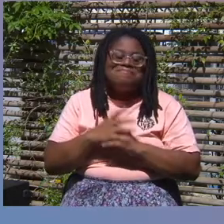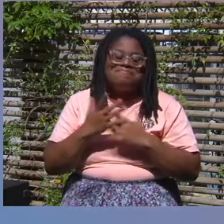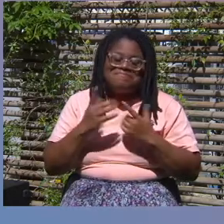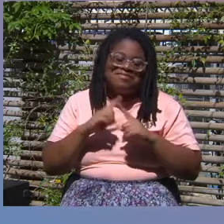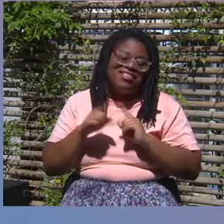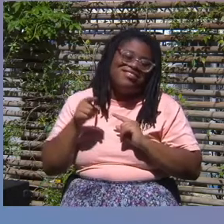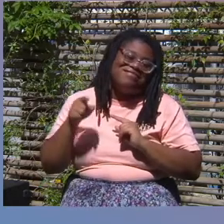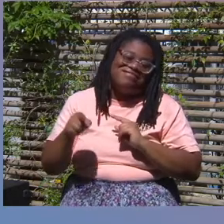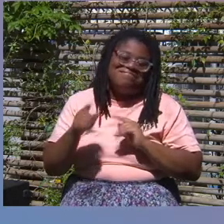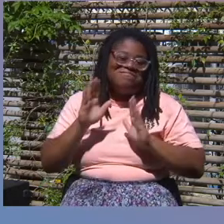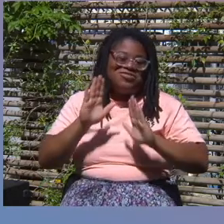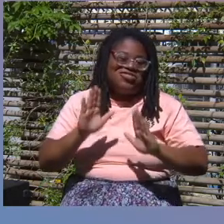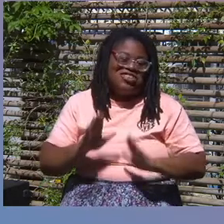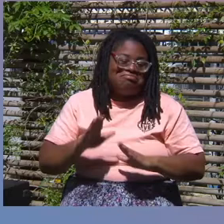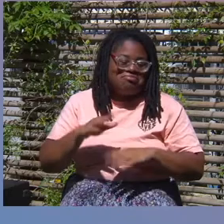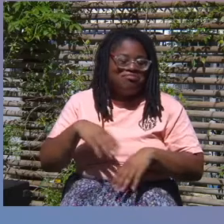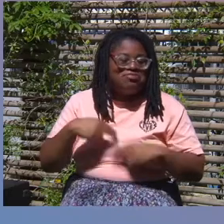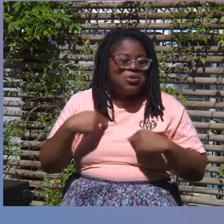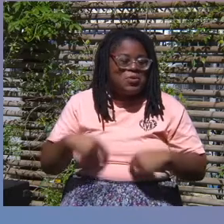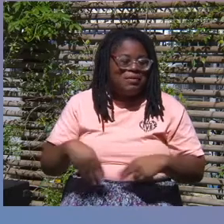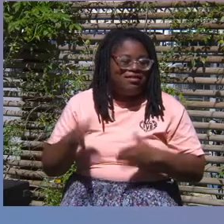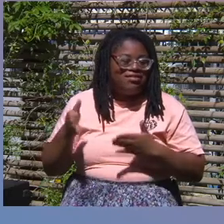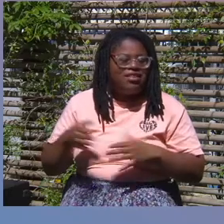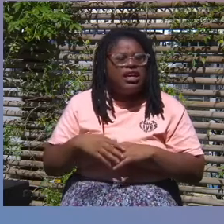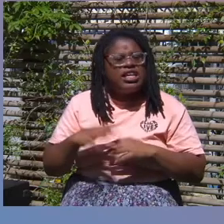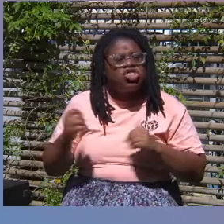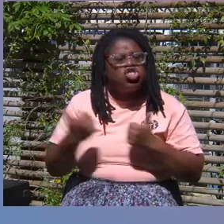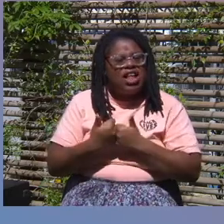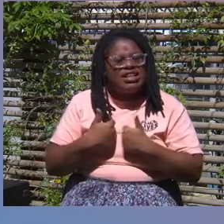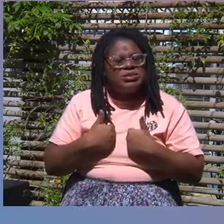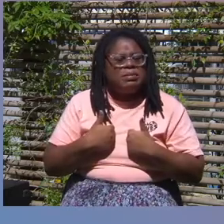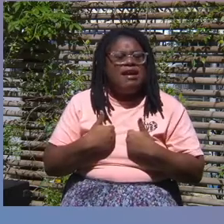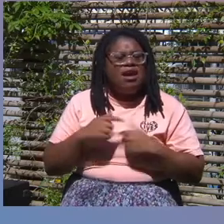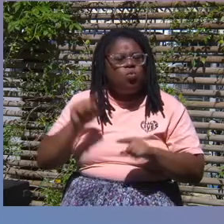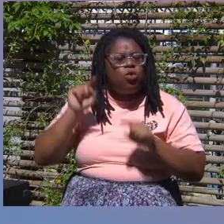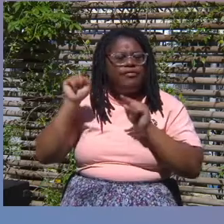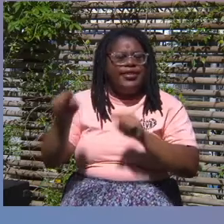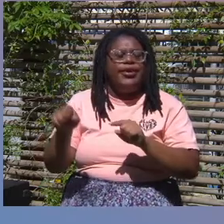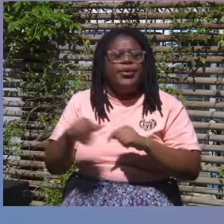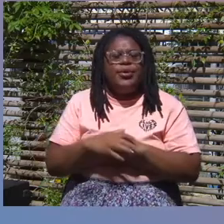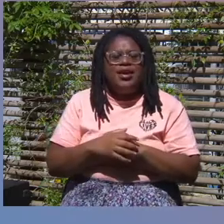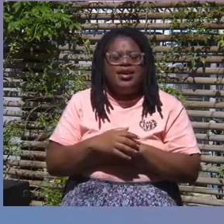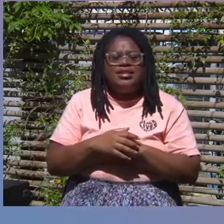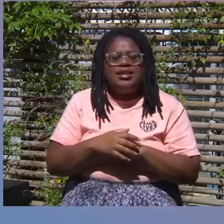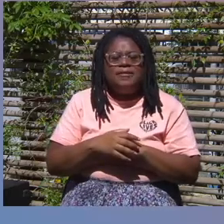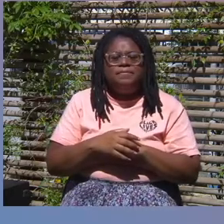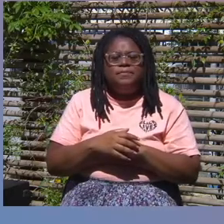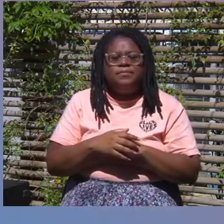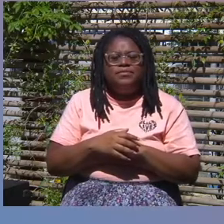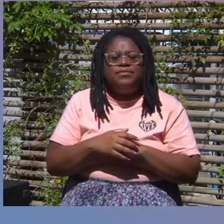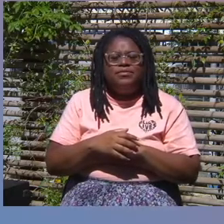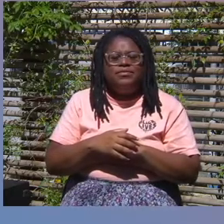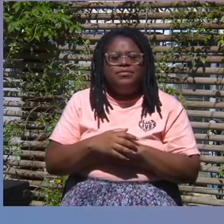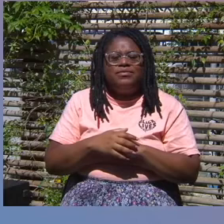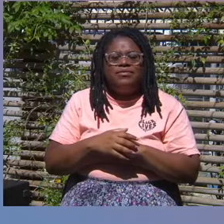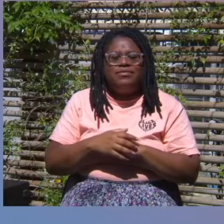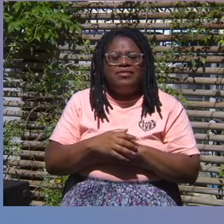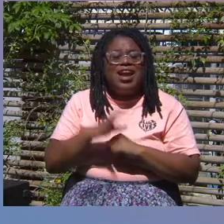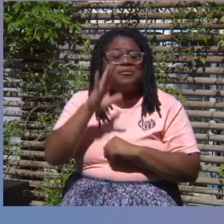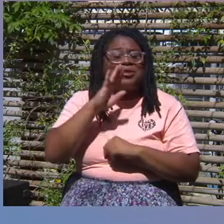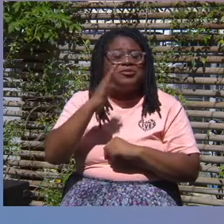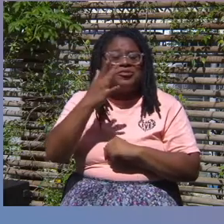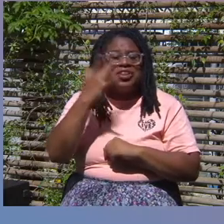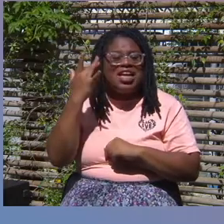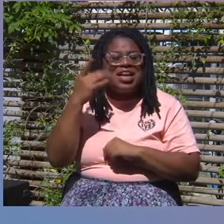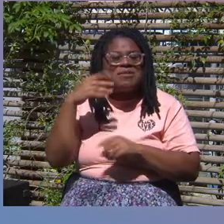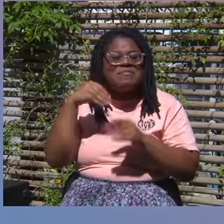But he turned out to be a wonderful human being, and he challenged me, and I went over there. And I will never